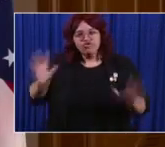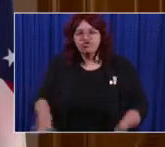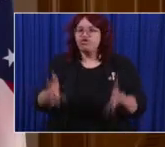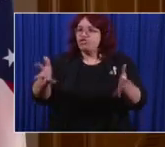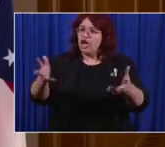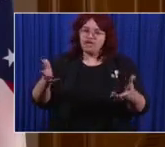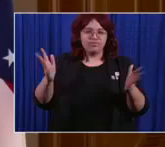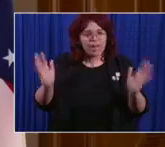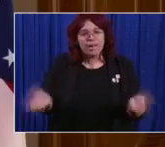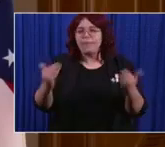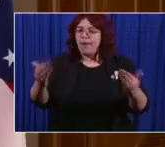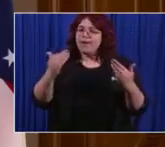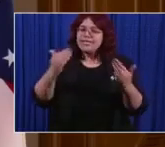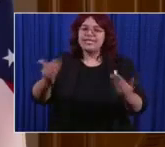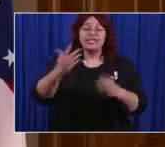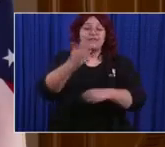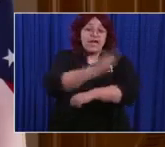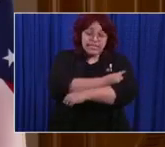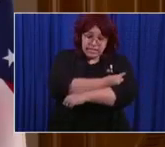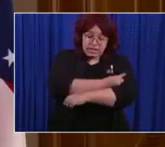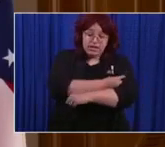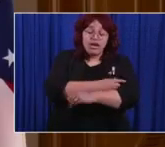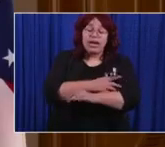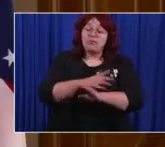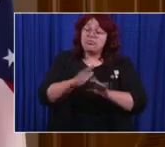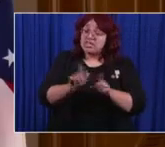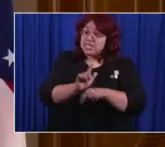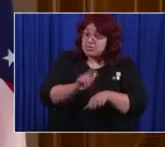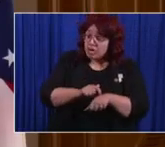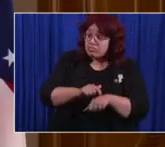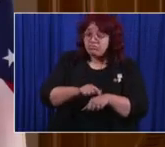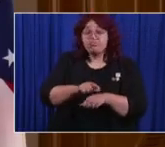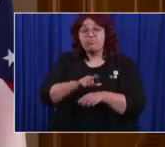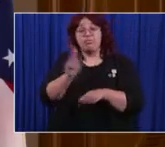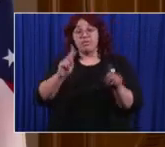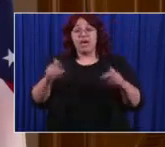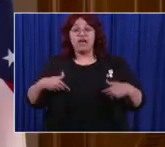become vaccinated while respecting their right not to be vaccinated.